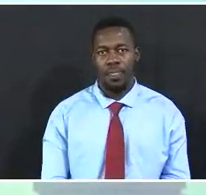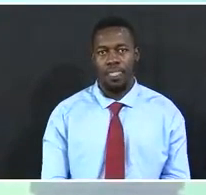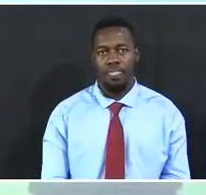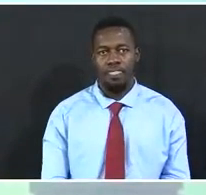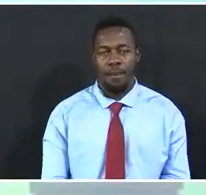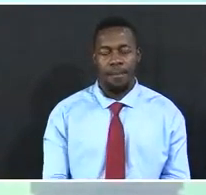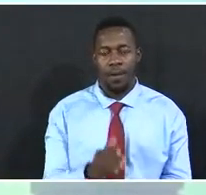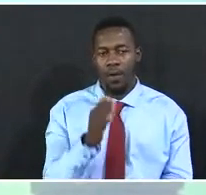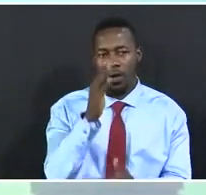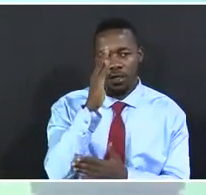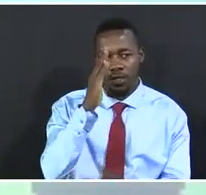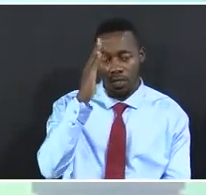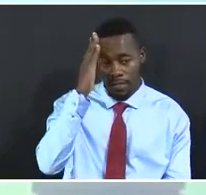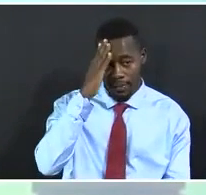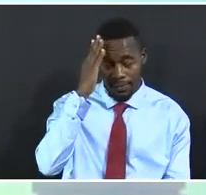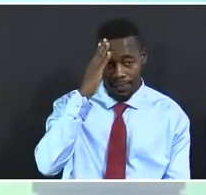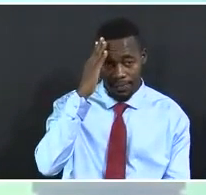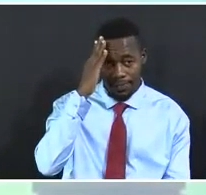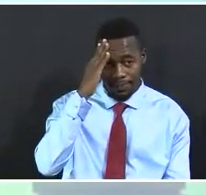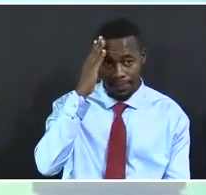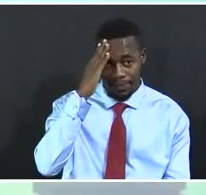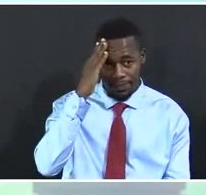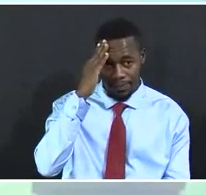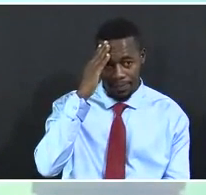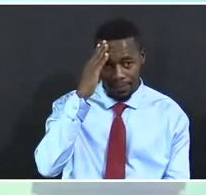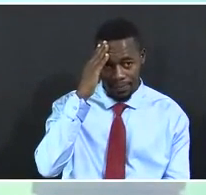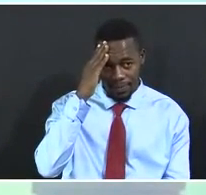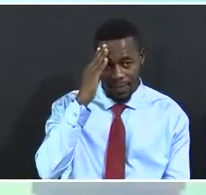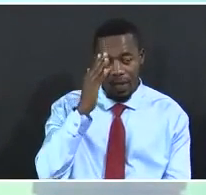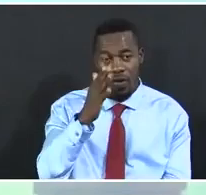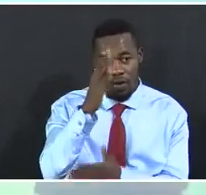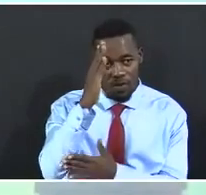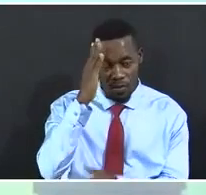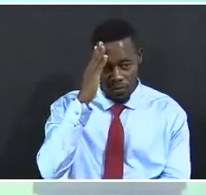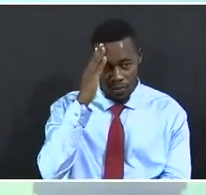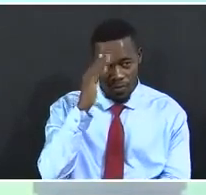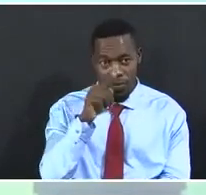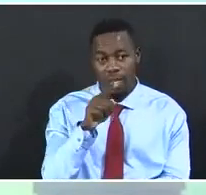he knows. We should know.